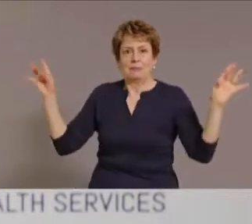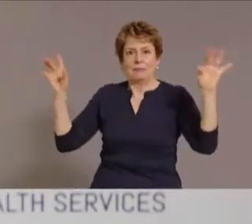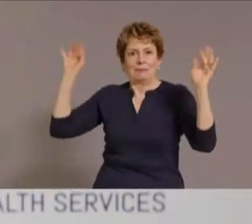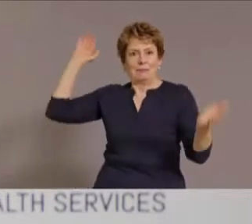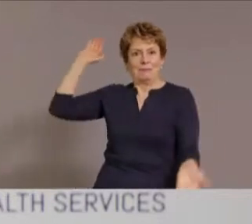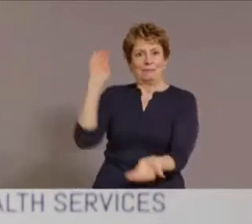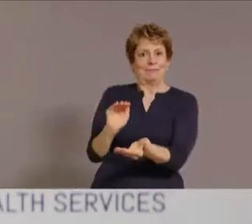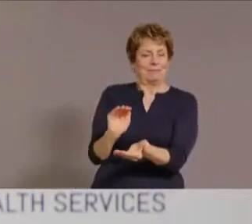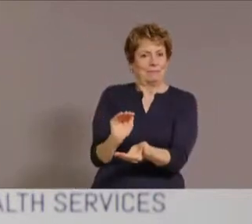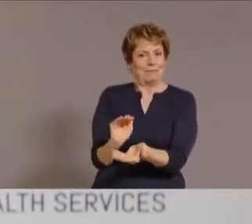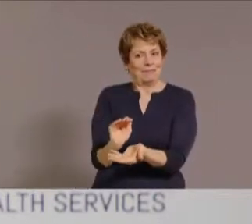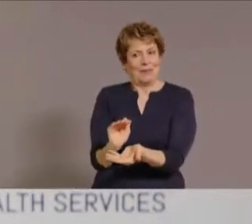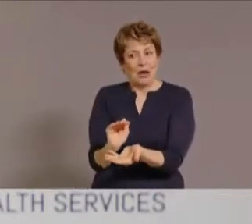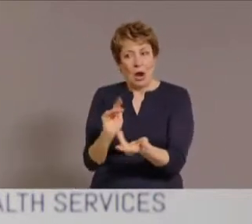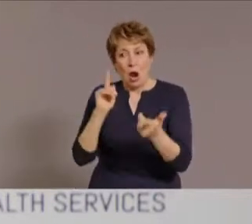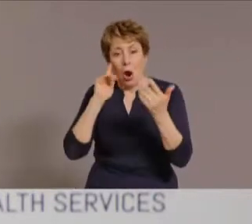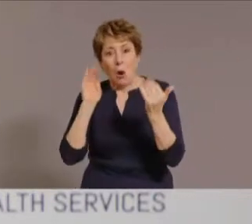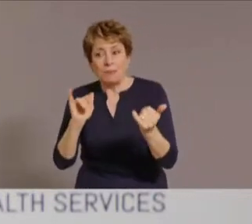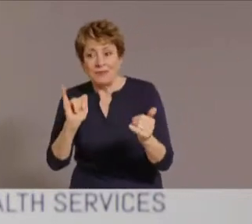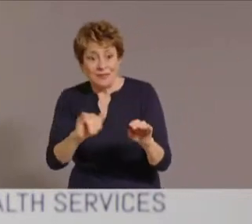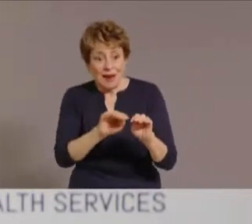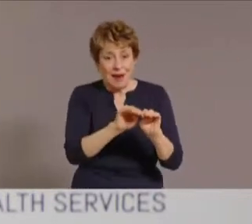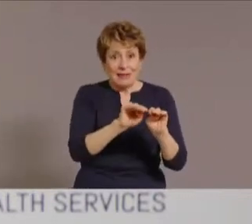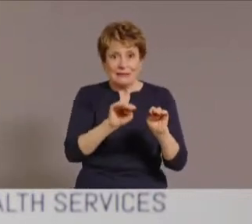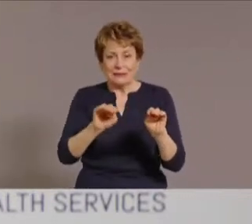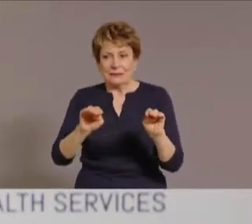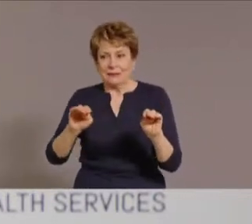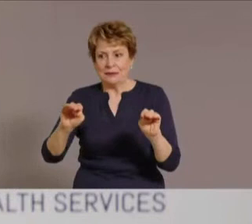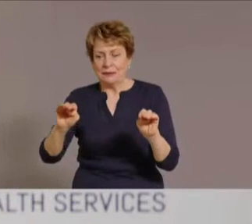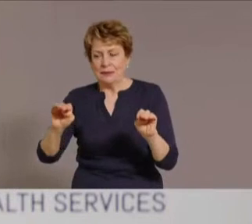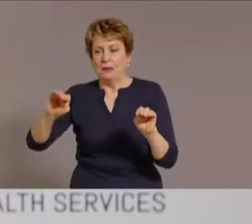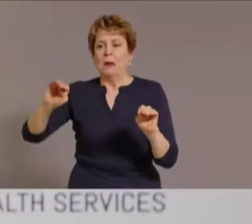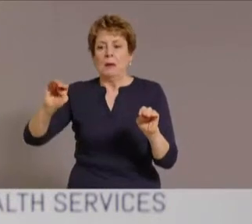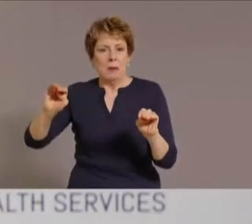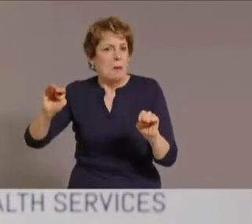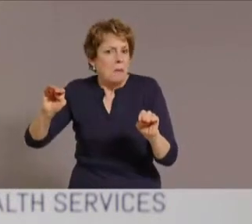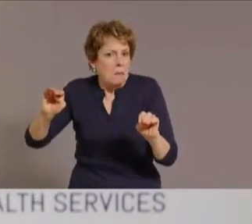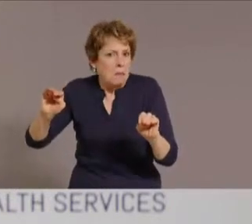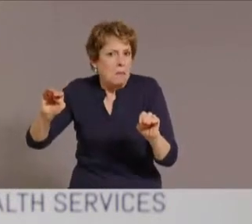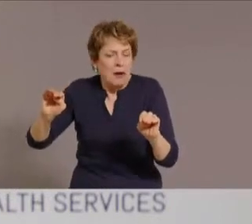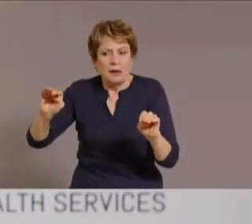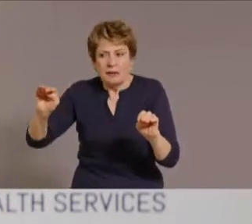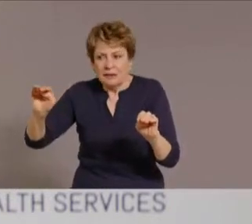hopefully we're on a plateau that, you know, may increase and may have more